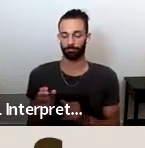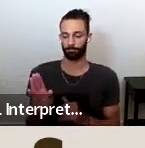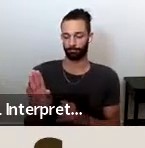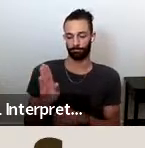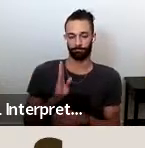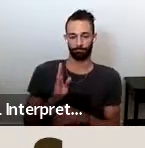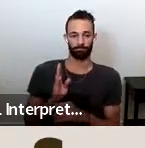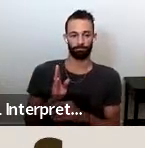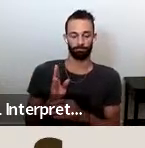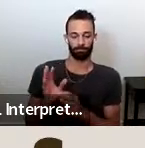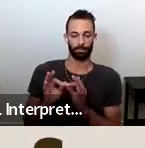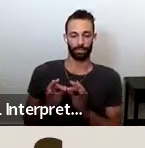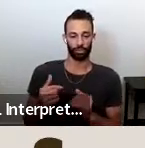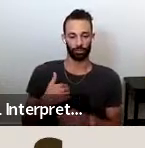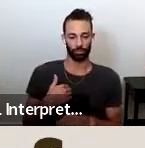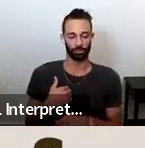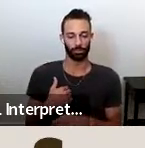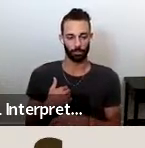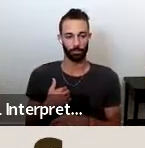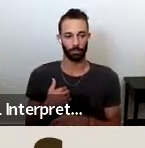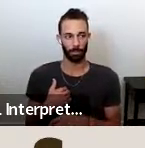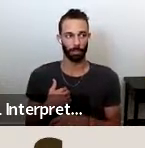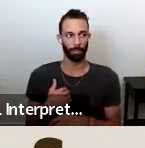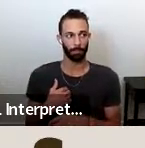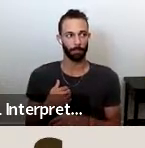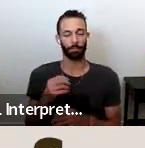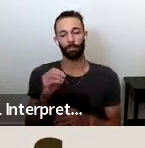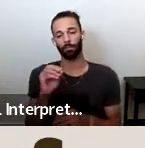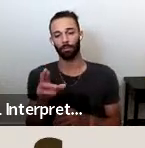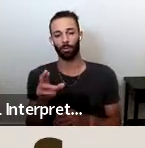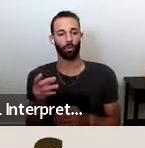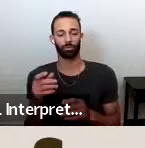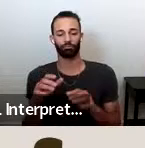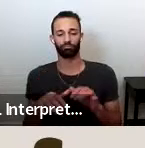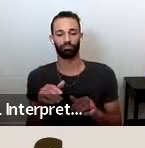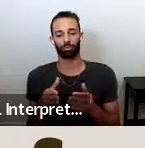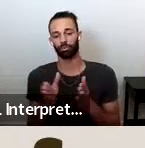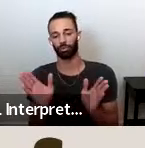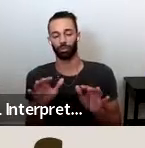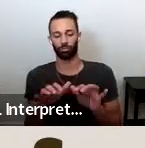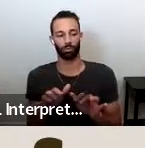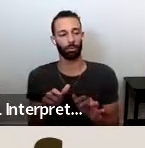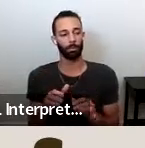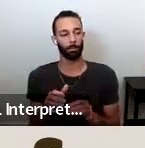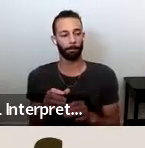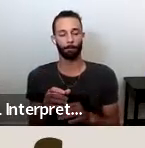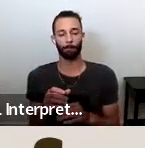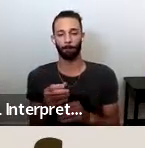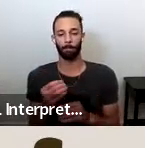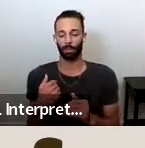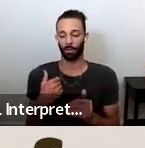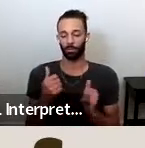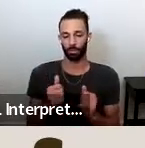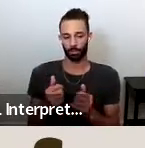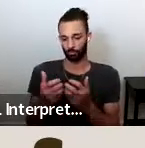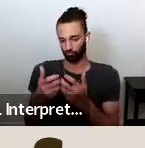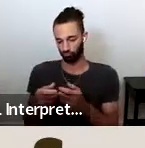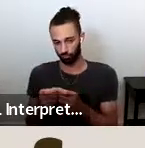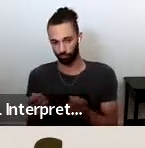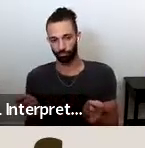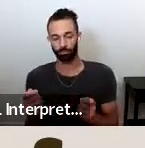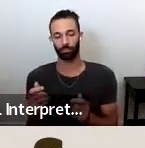meeting or, you know, send it to the larger group, and I will be sure to fix whatever is not working.